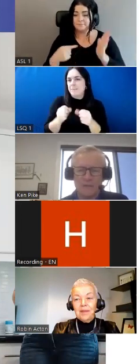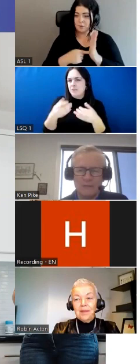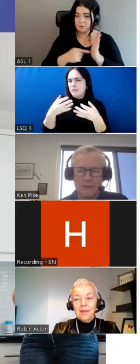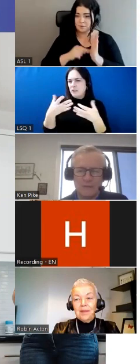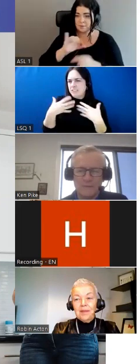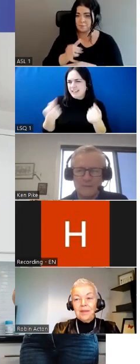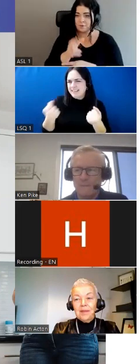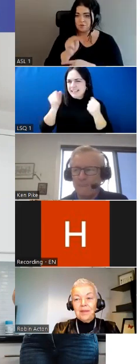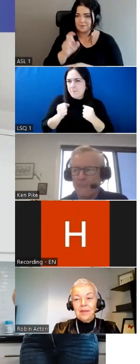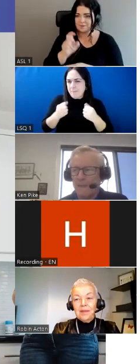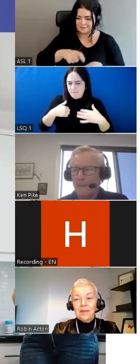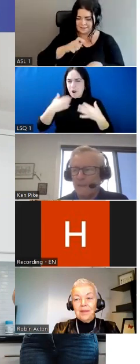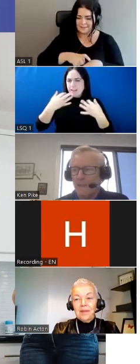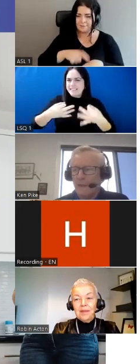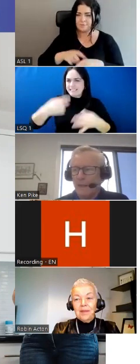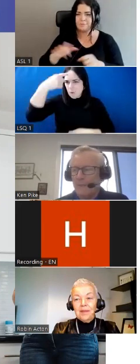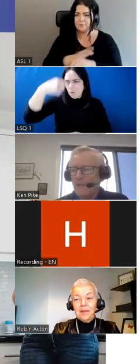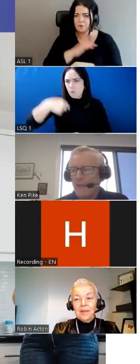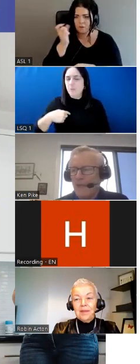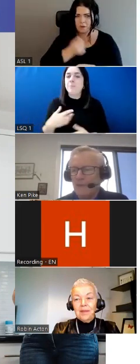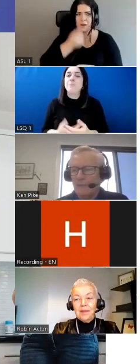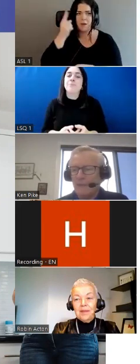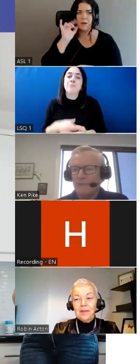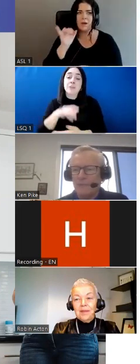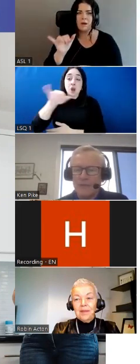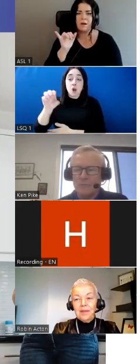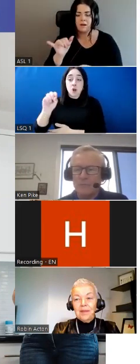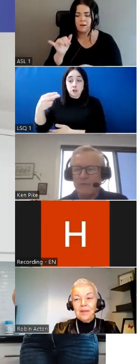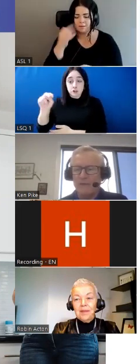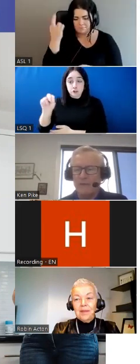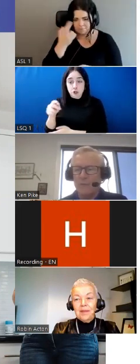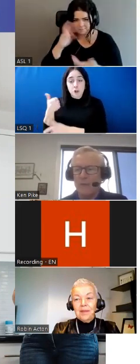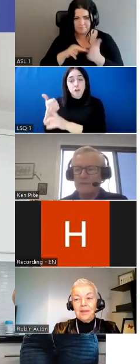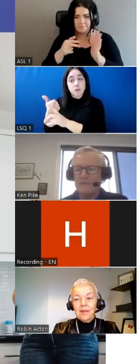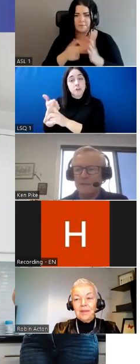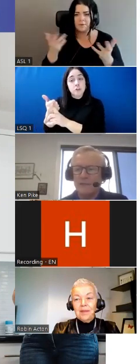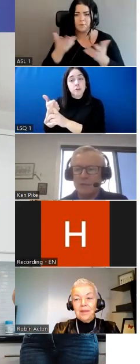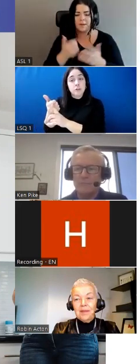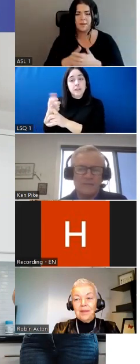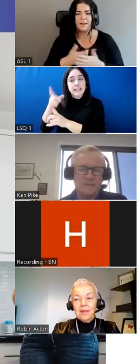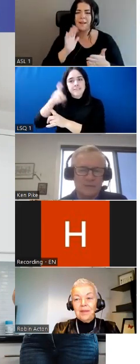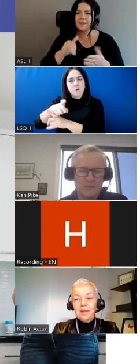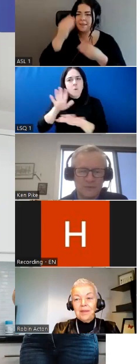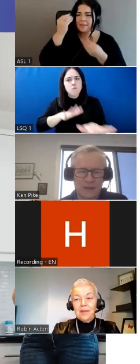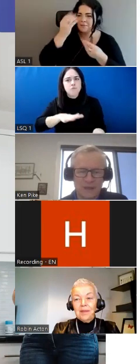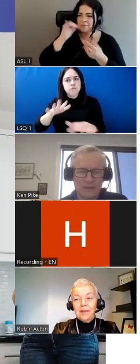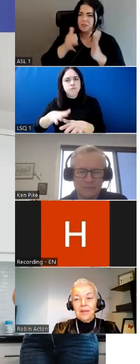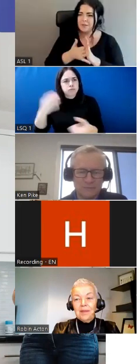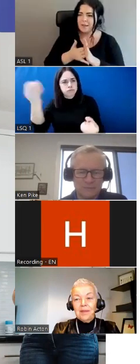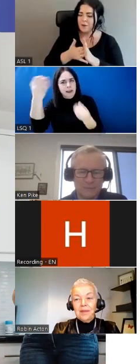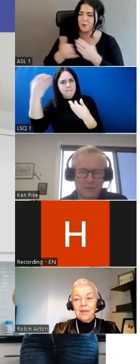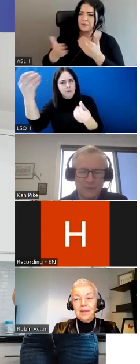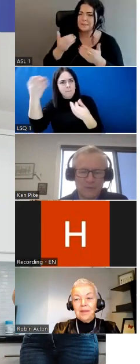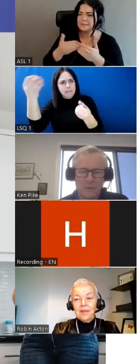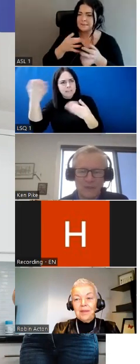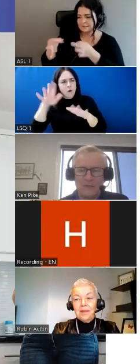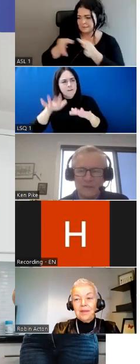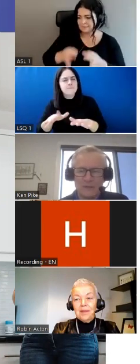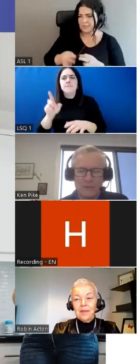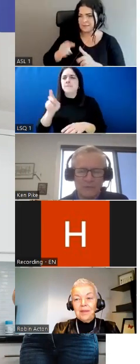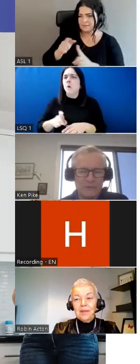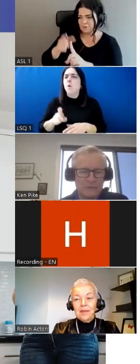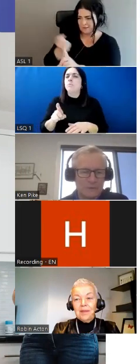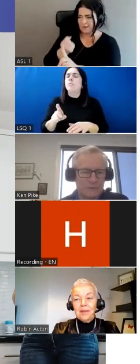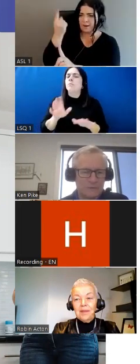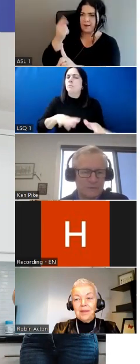to understand things, and having information provided in ways that he could best understand. So we needed